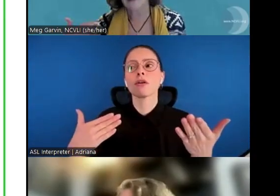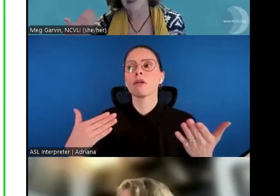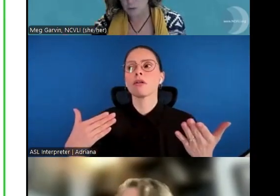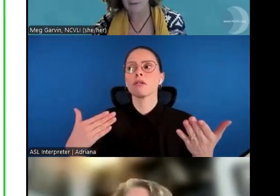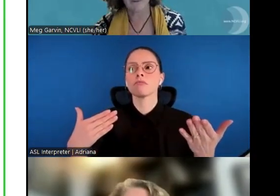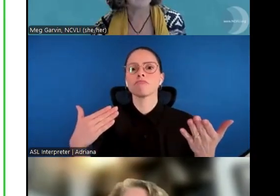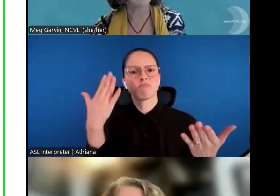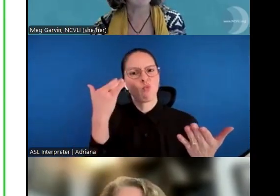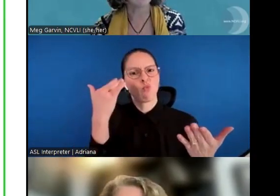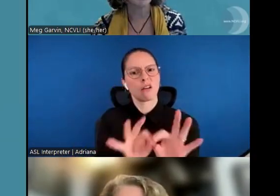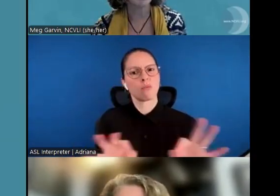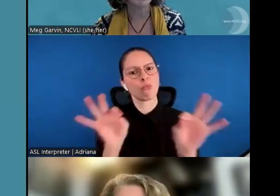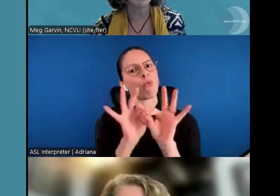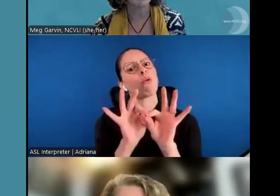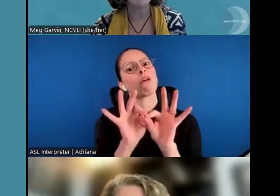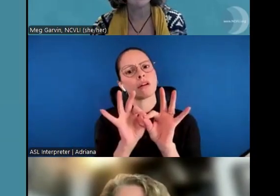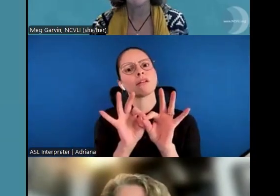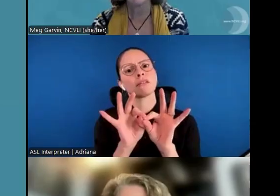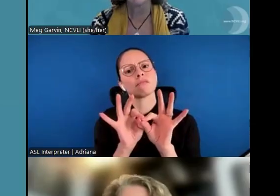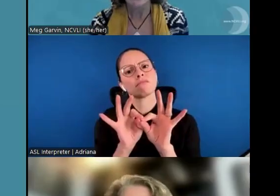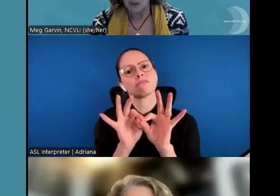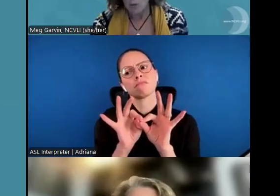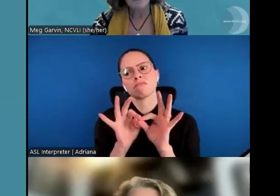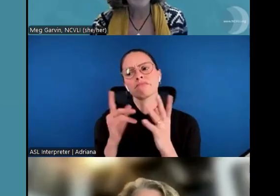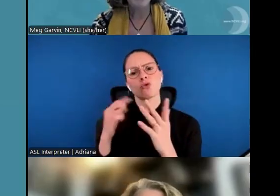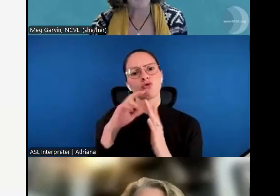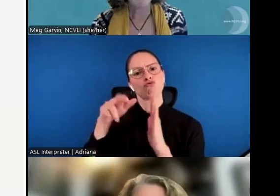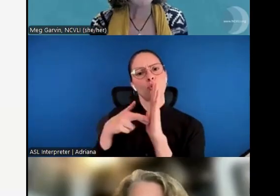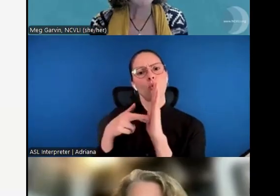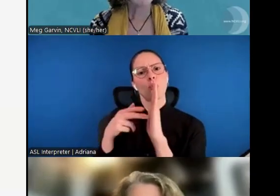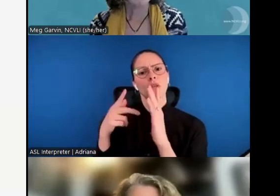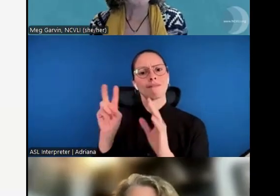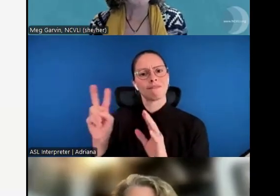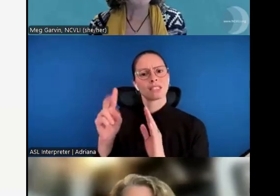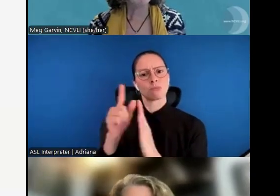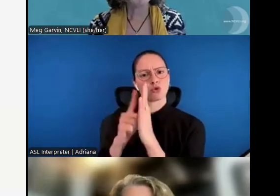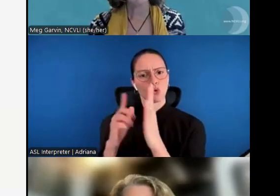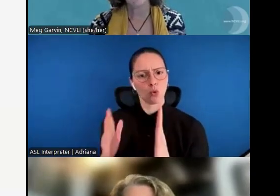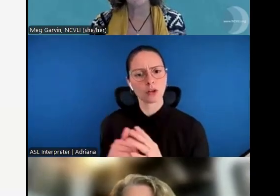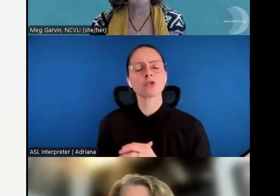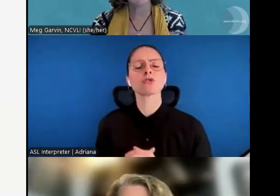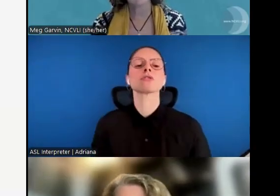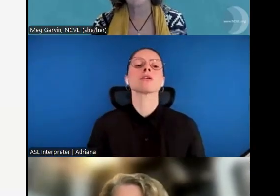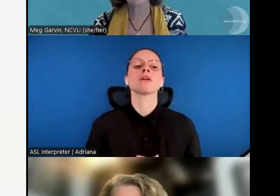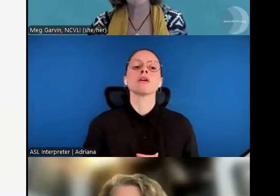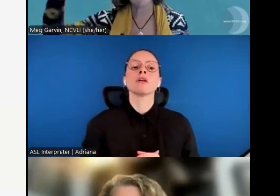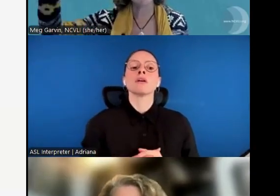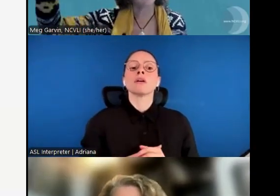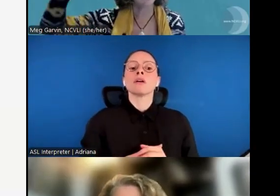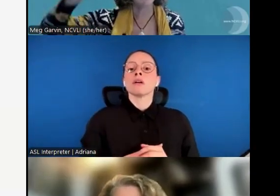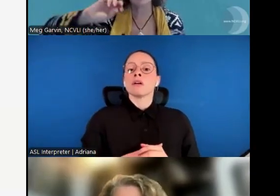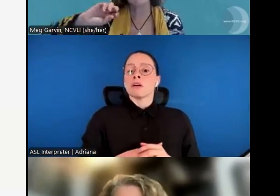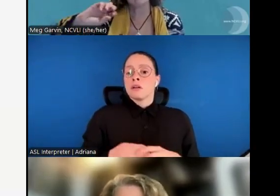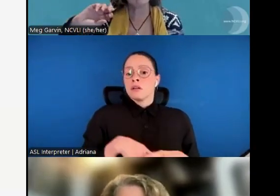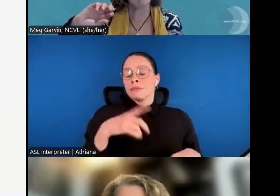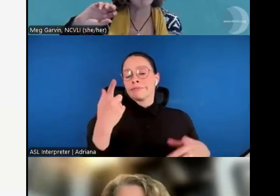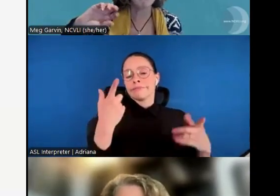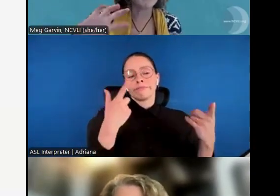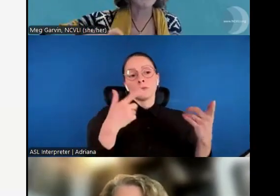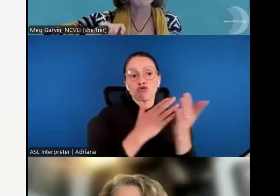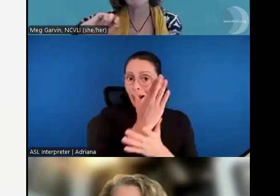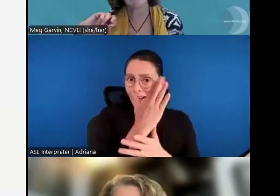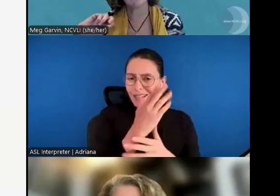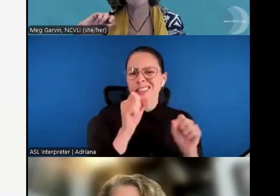it matters what a victim's lawyer could do. So what are the rights? You can find victims' rights in the Constitution,